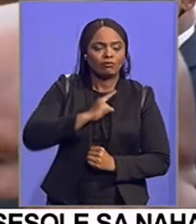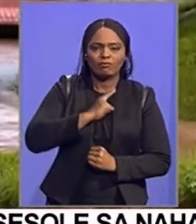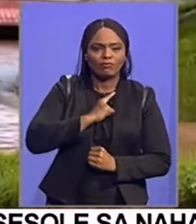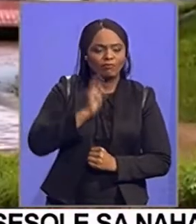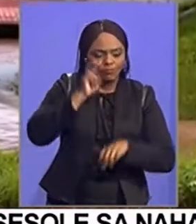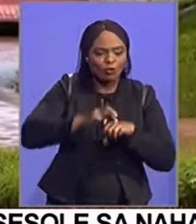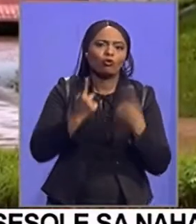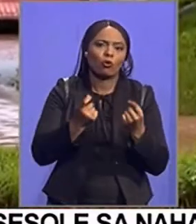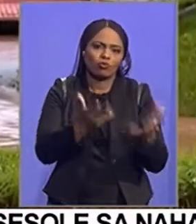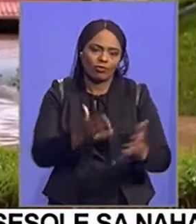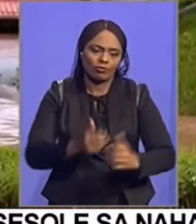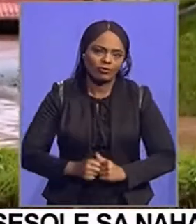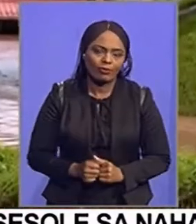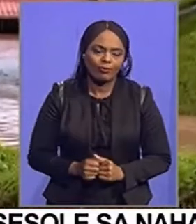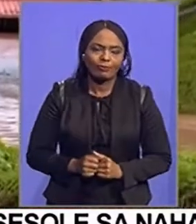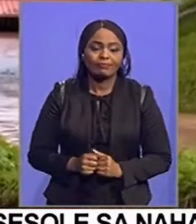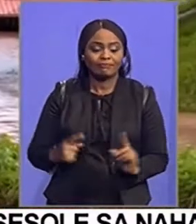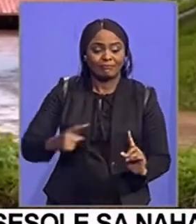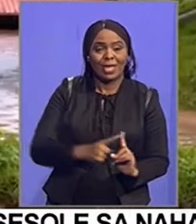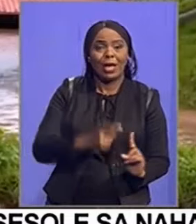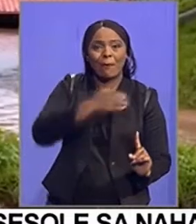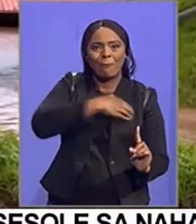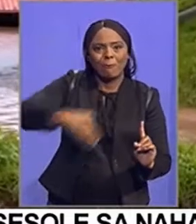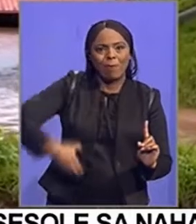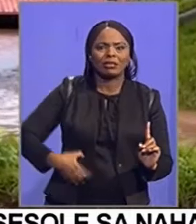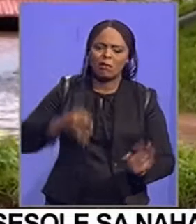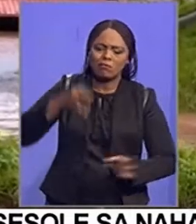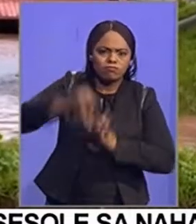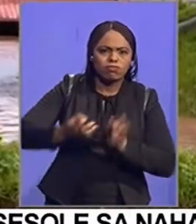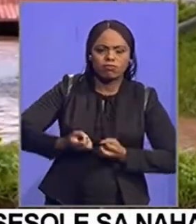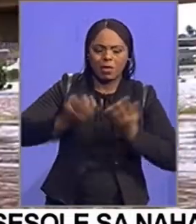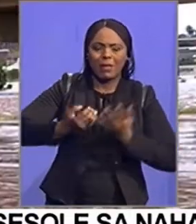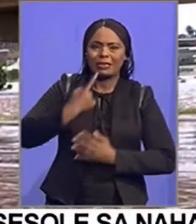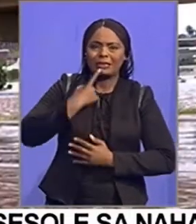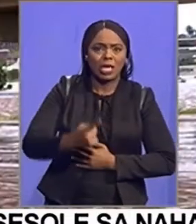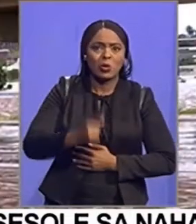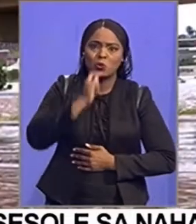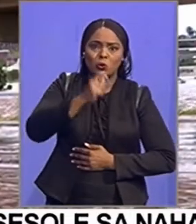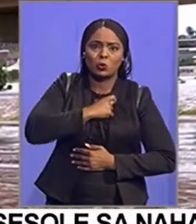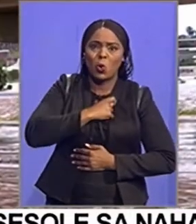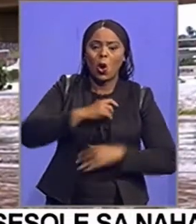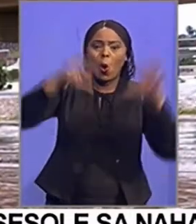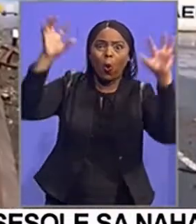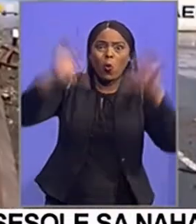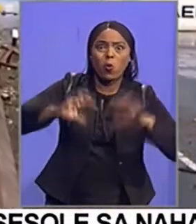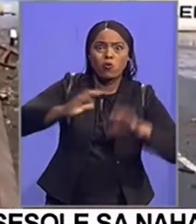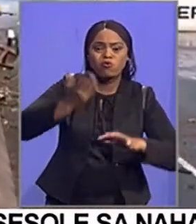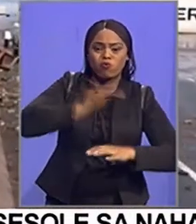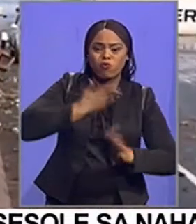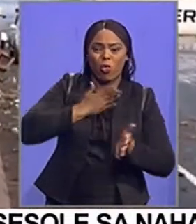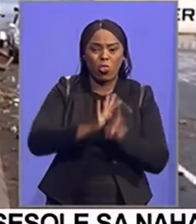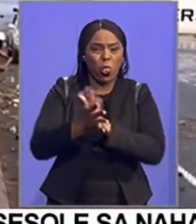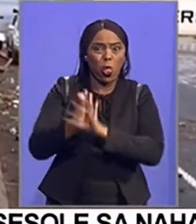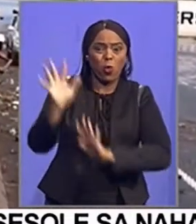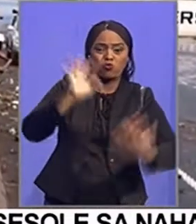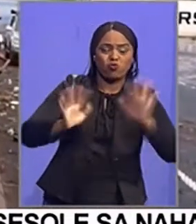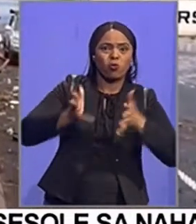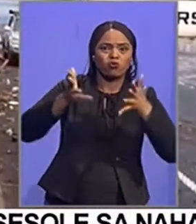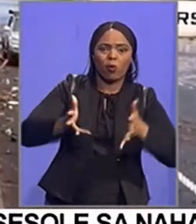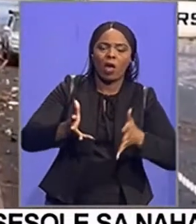can. Mopresidente o hlalositse maemo a KwaZulu Natal ile a masisapelo, mme a ne a sa lebellwa